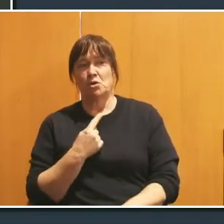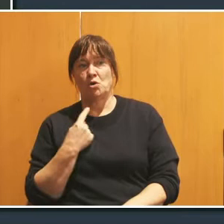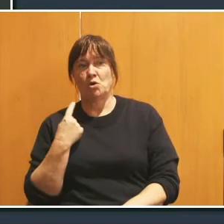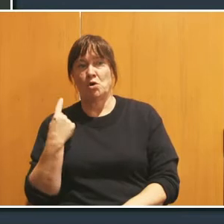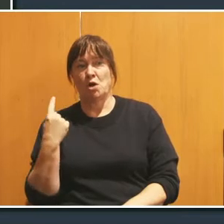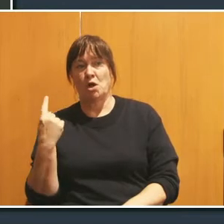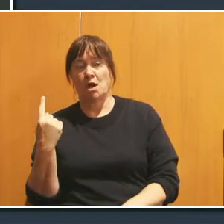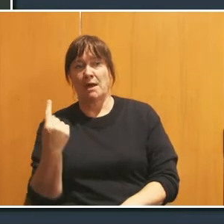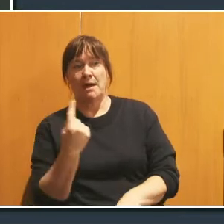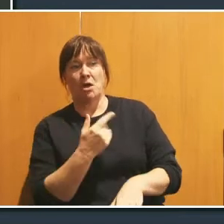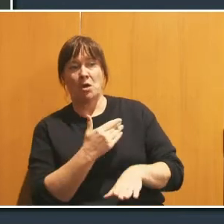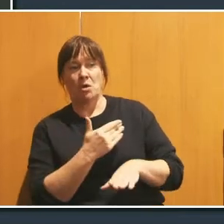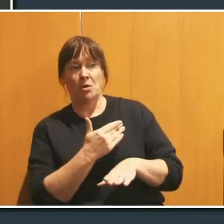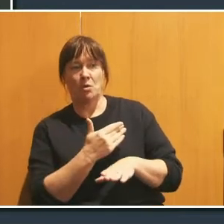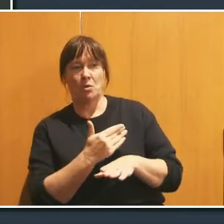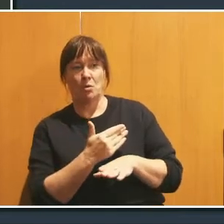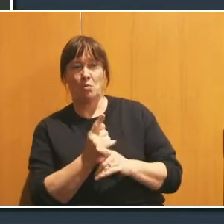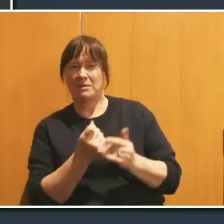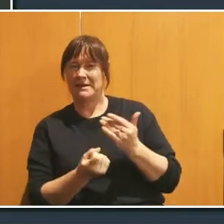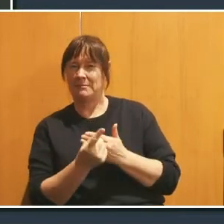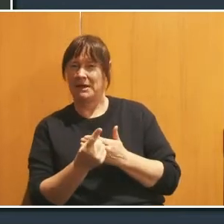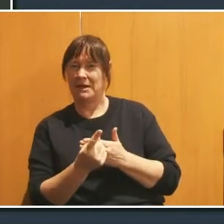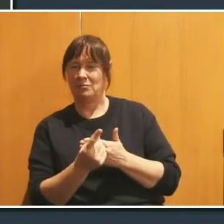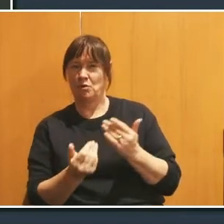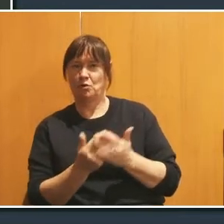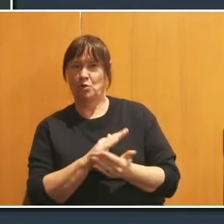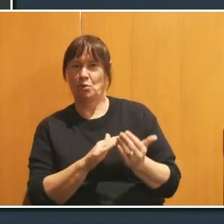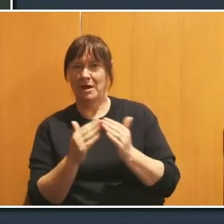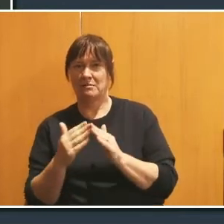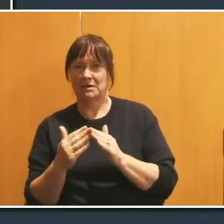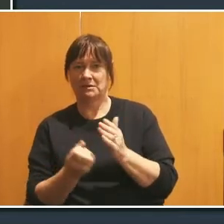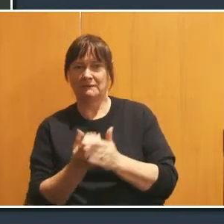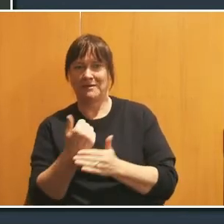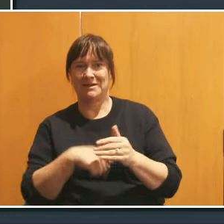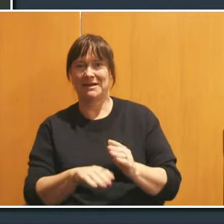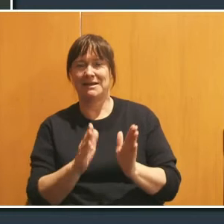time doing development in Napier, I think we've contributed about